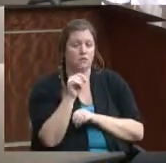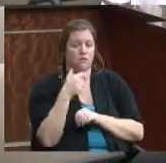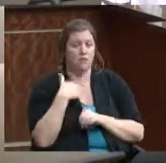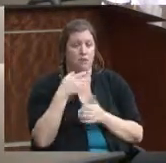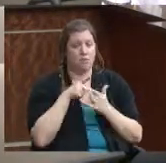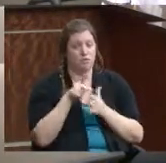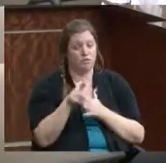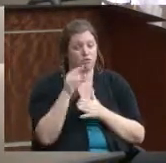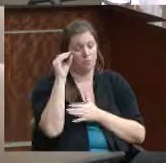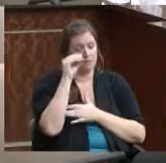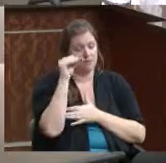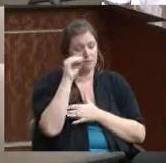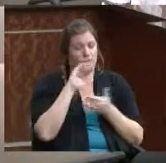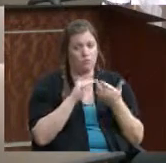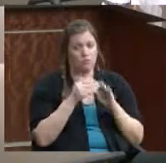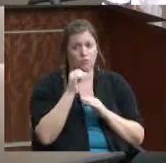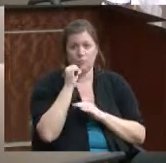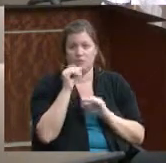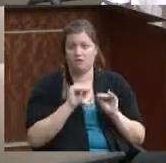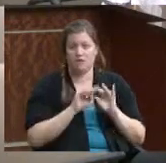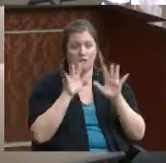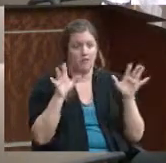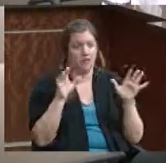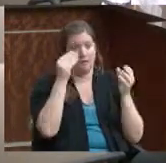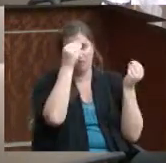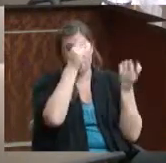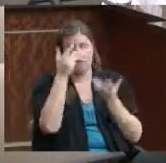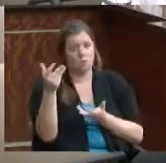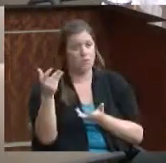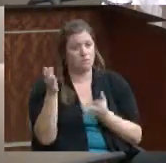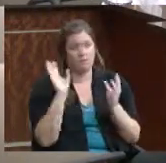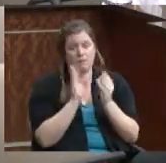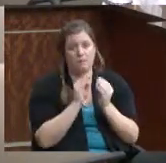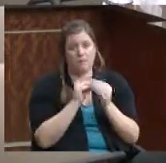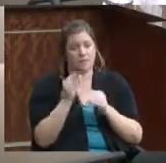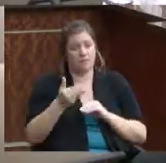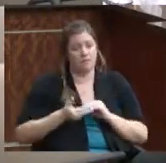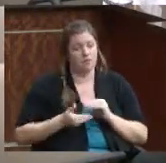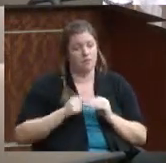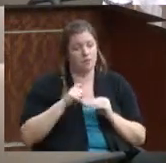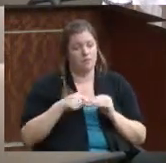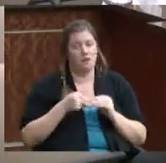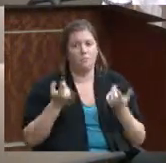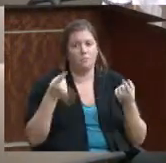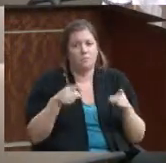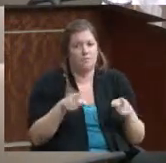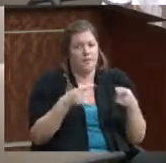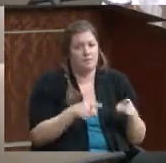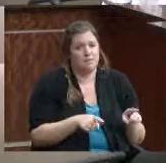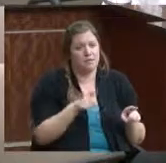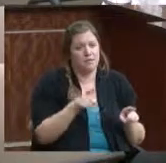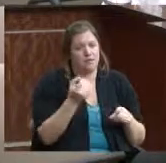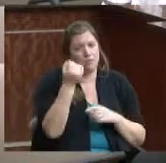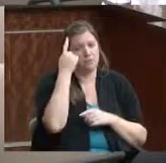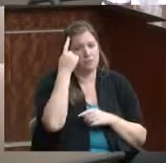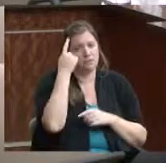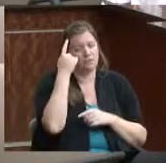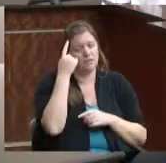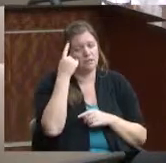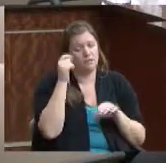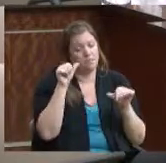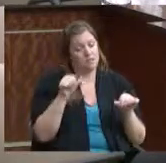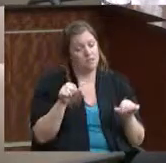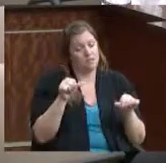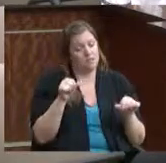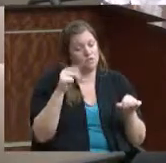professional opinion, the community was not clearly informed in the meeting invitation about the proposal so that they would understand the